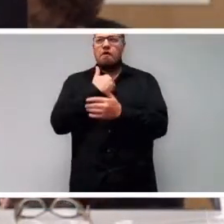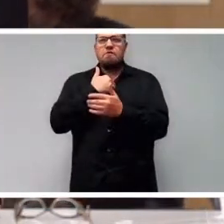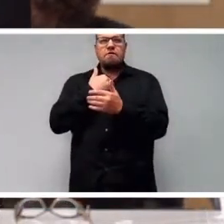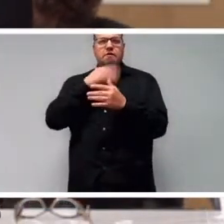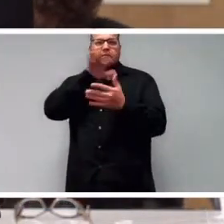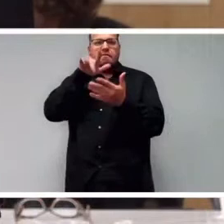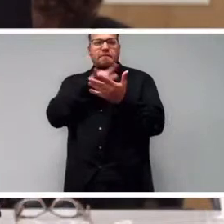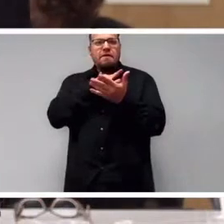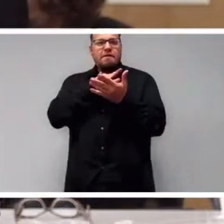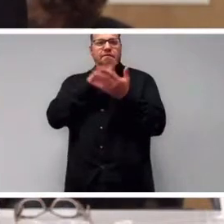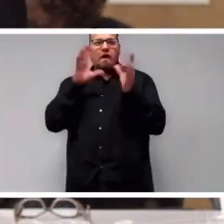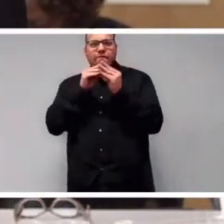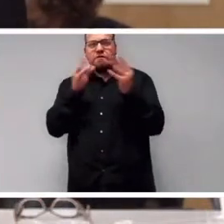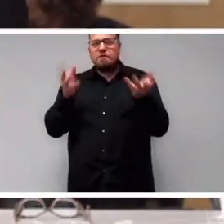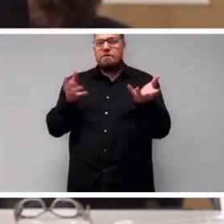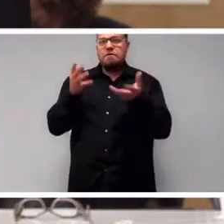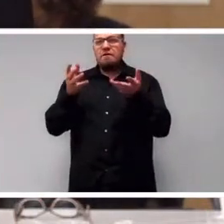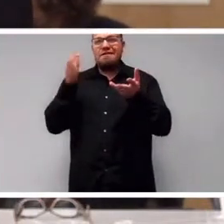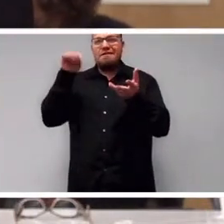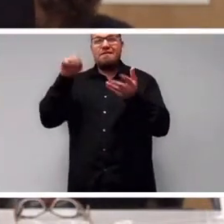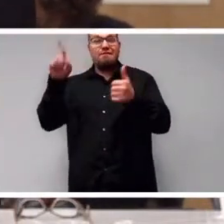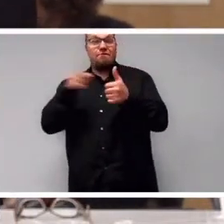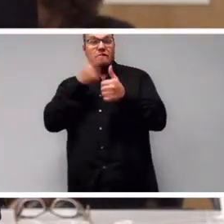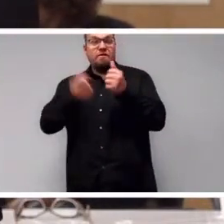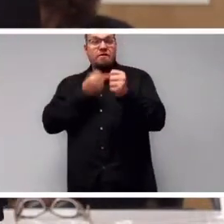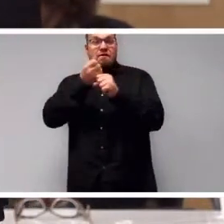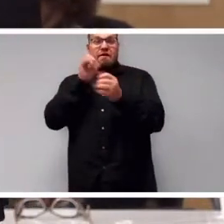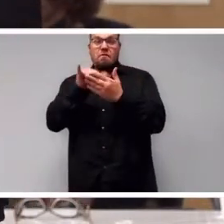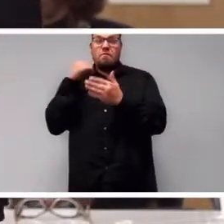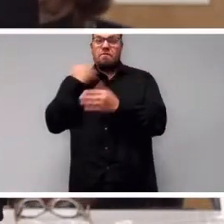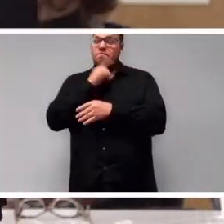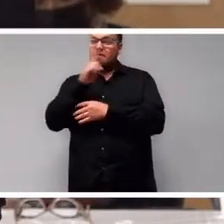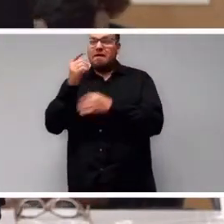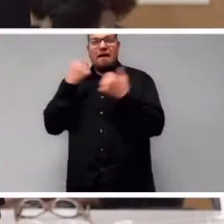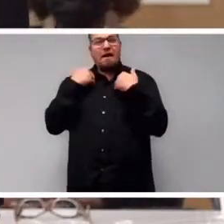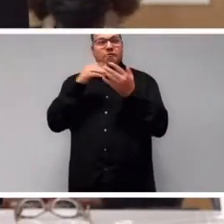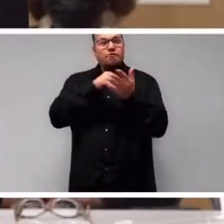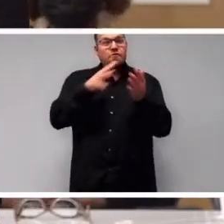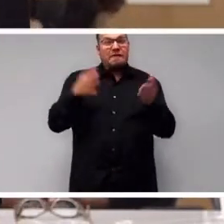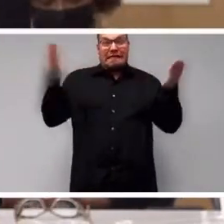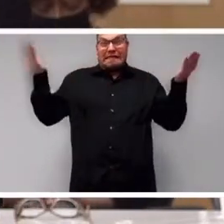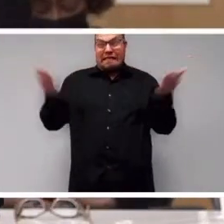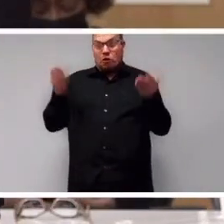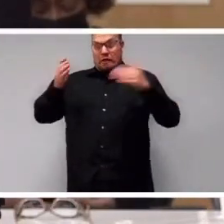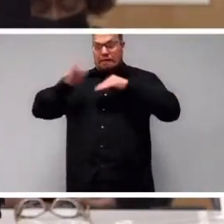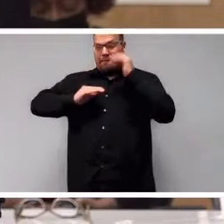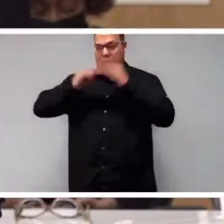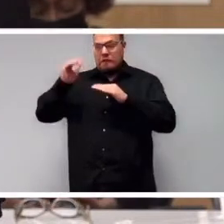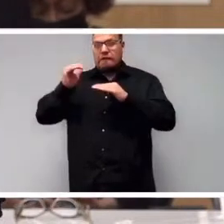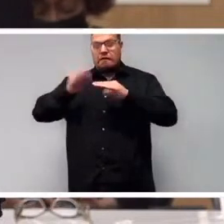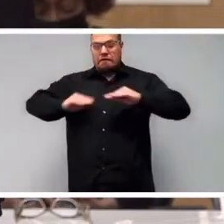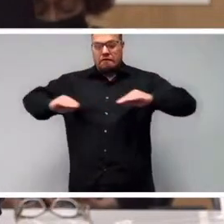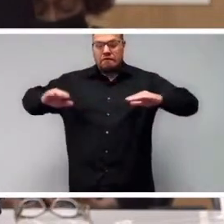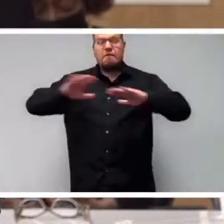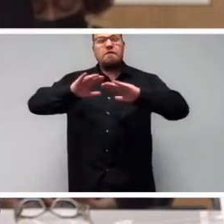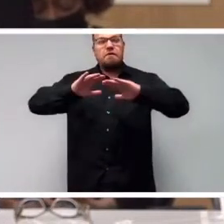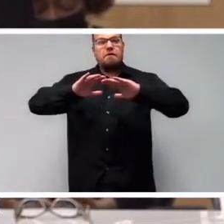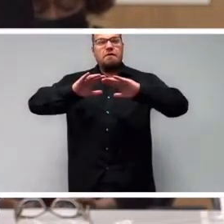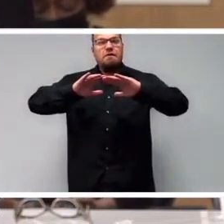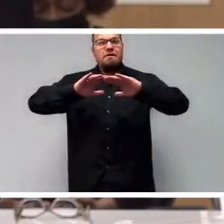learning. And so this is the first year that we've really been able to have students on site at the same time as students at CTEC are on site.